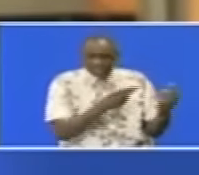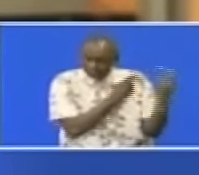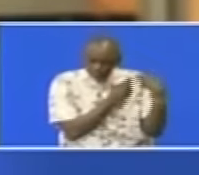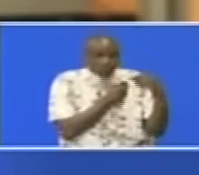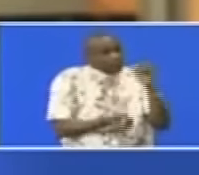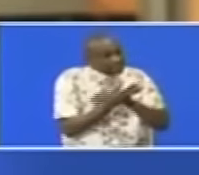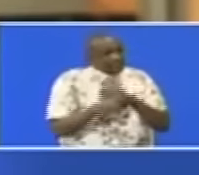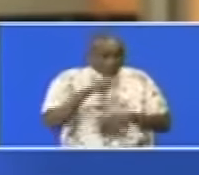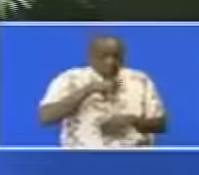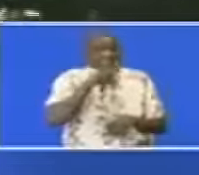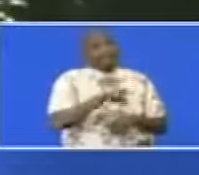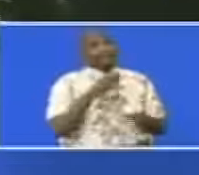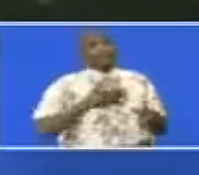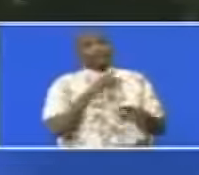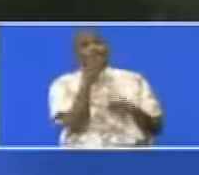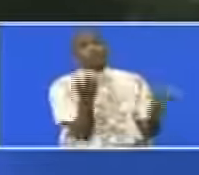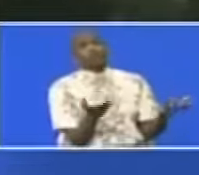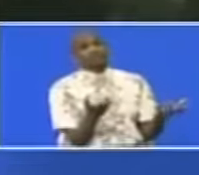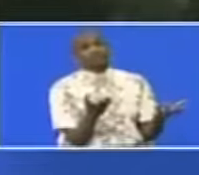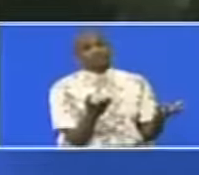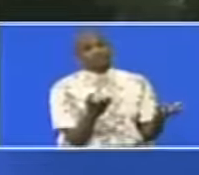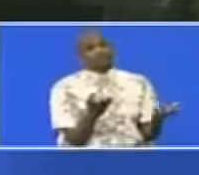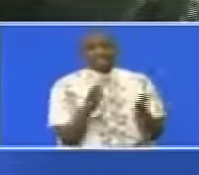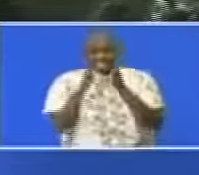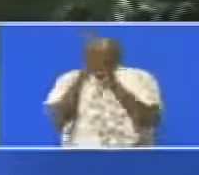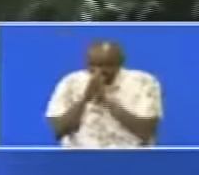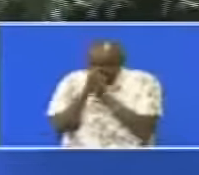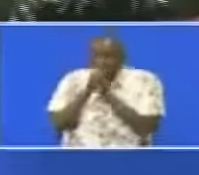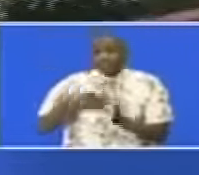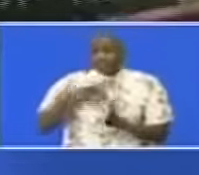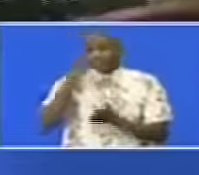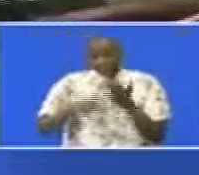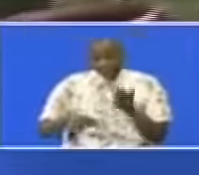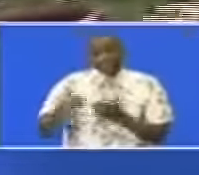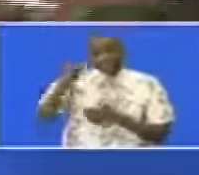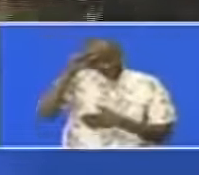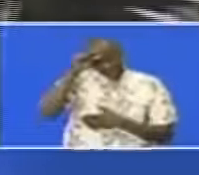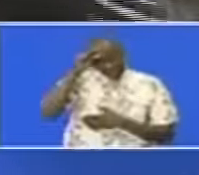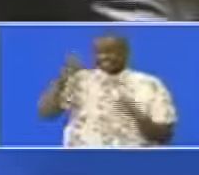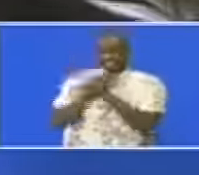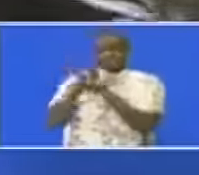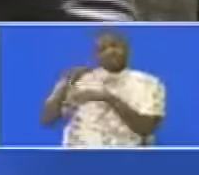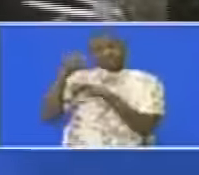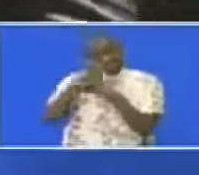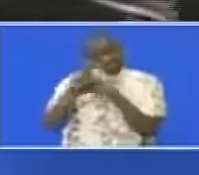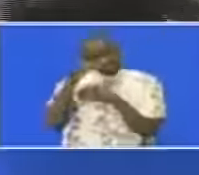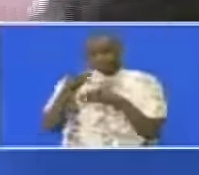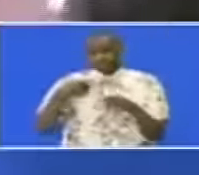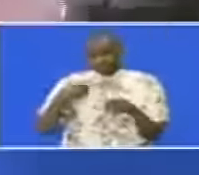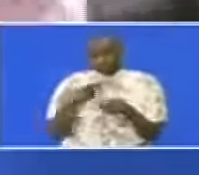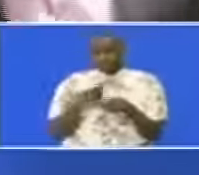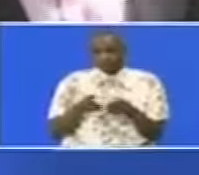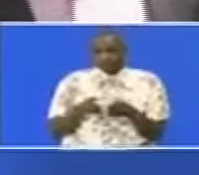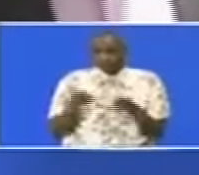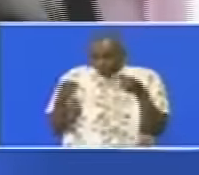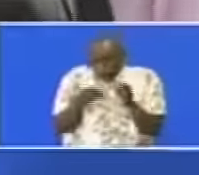they have gone. Religious scholars, on the other hand, paint a picture of governments around the world taking shortcuts in